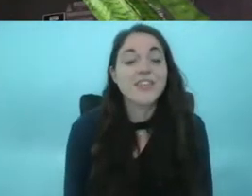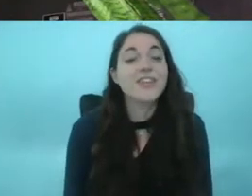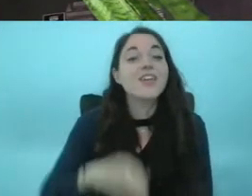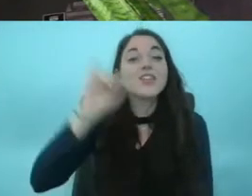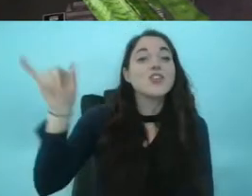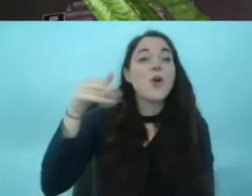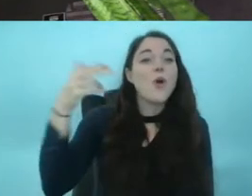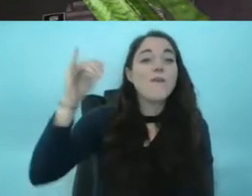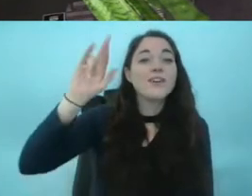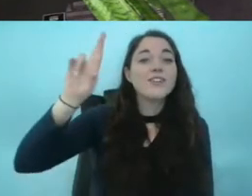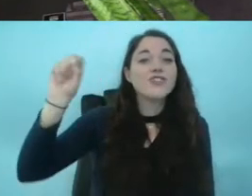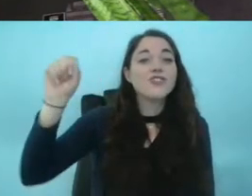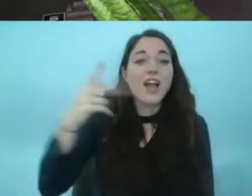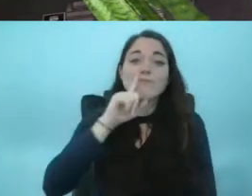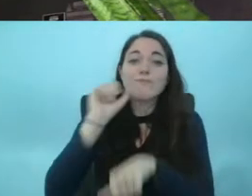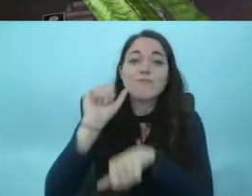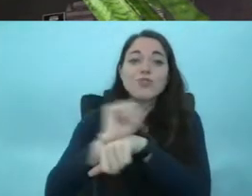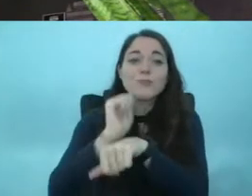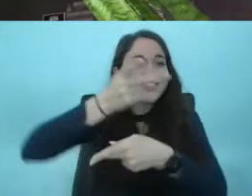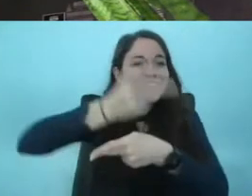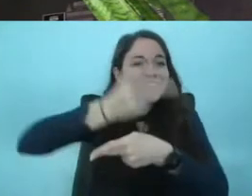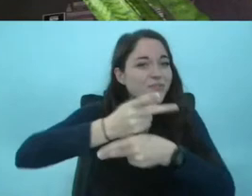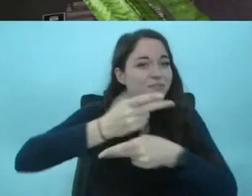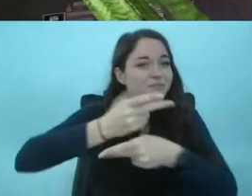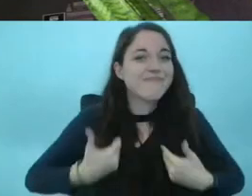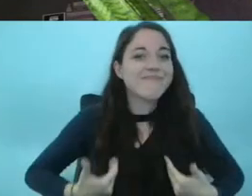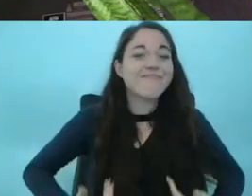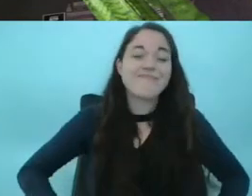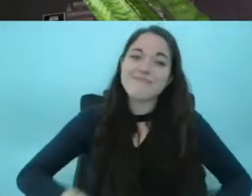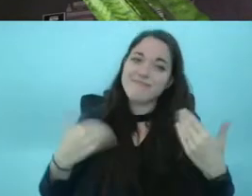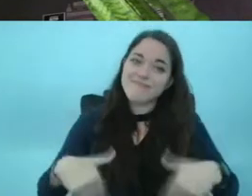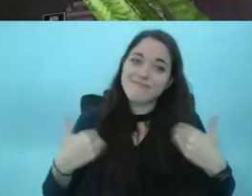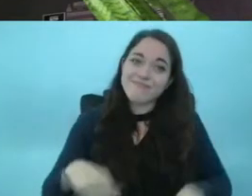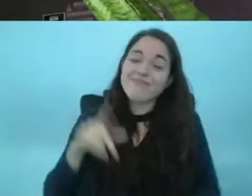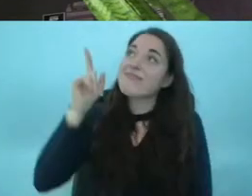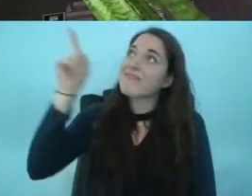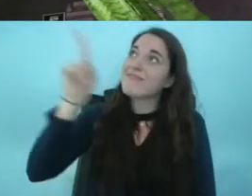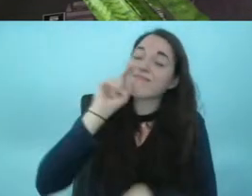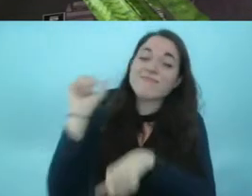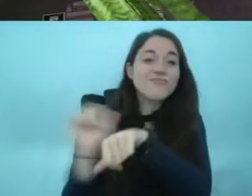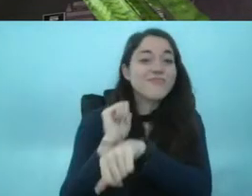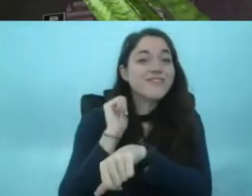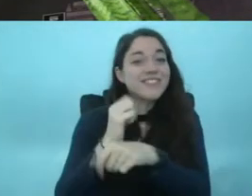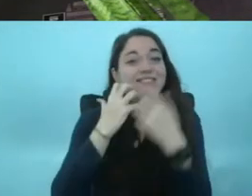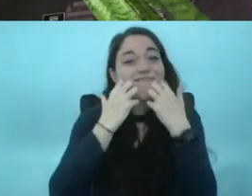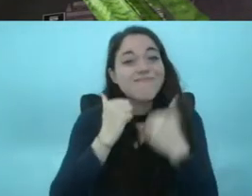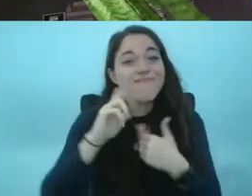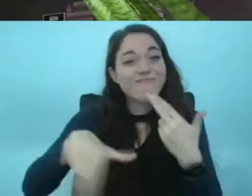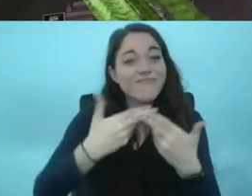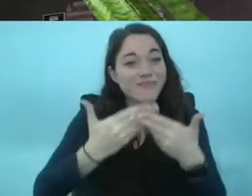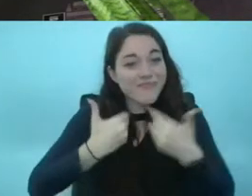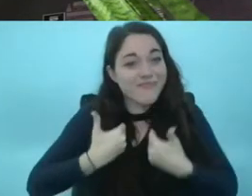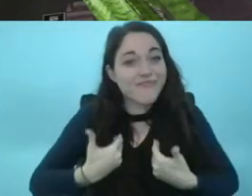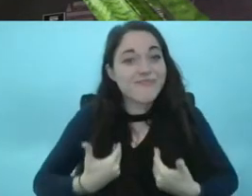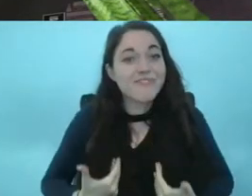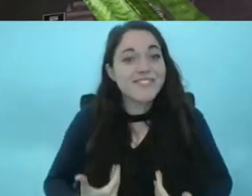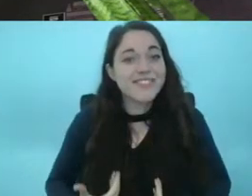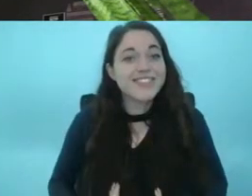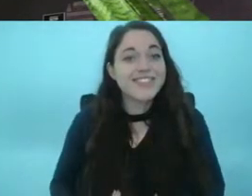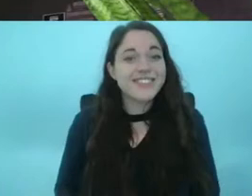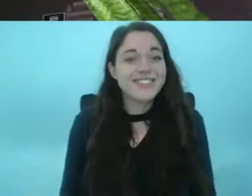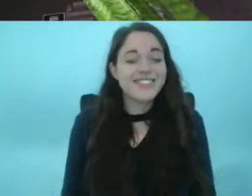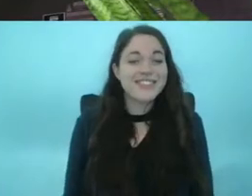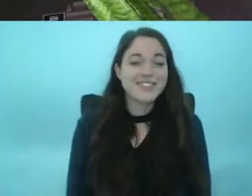Jehovah Jireh cares for me, for me, for me. Jehovah Jireh cares for me.